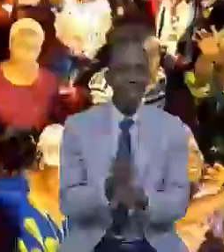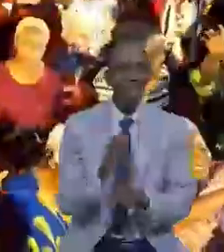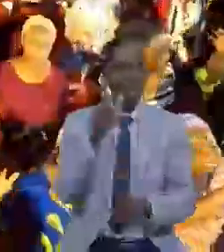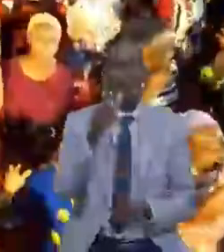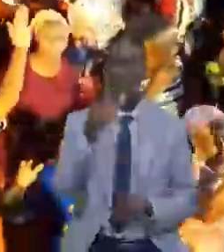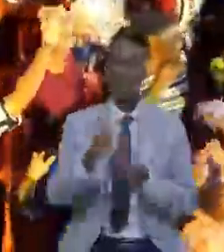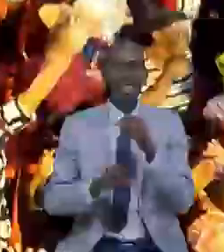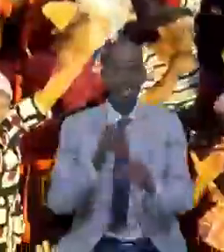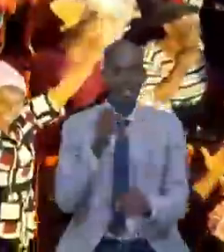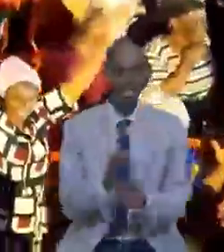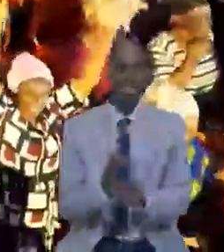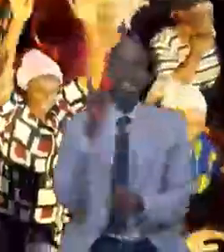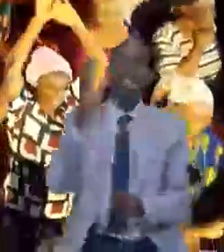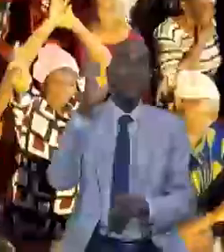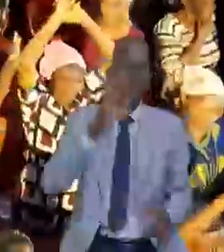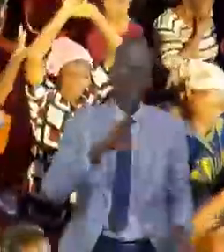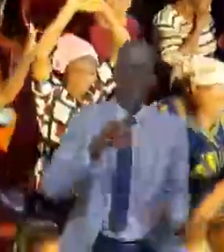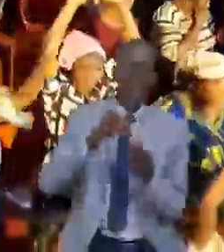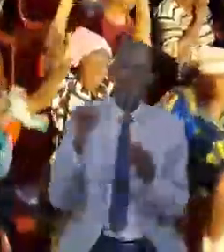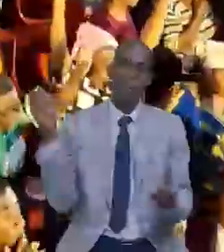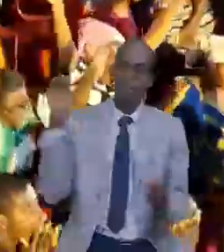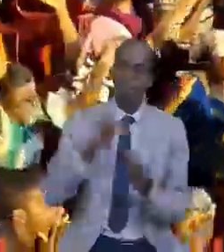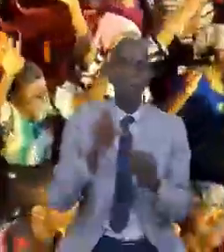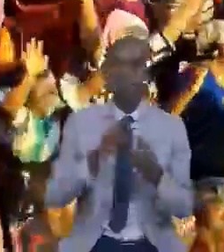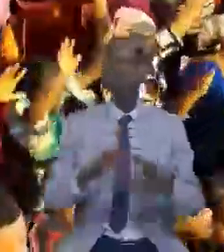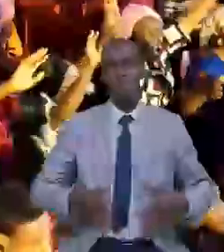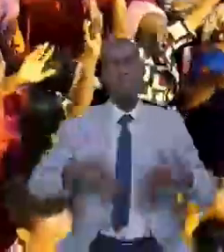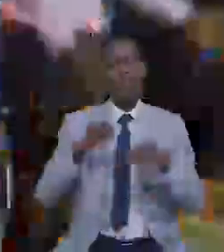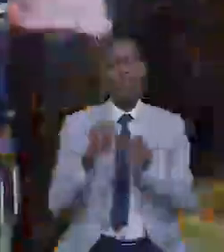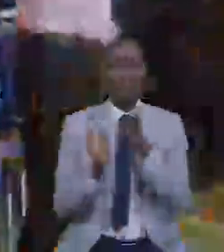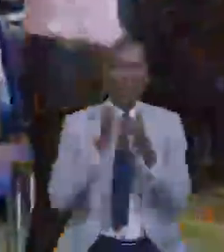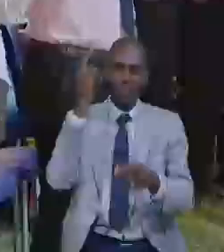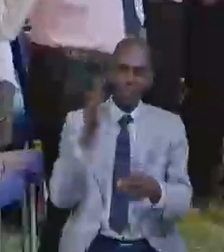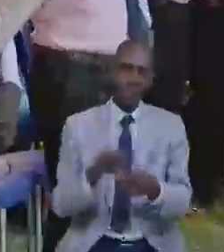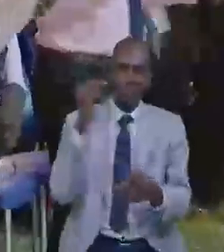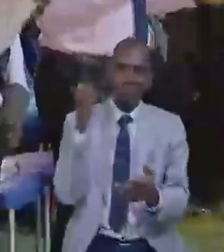25. He will add more to your life in Jesus' name.